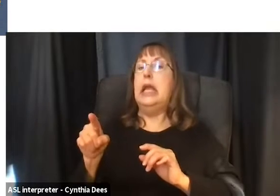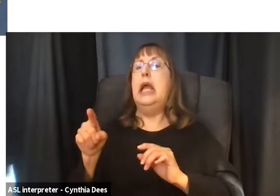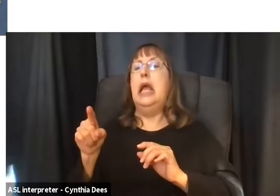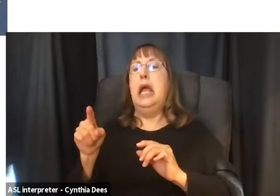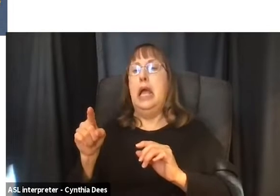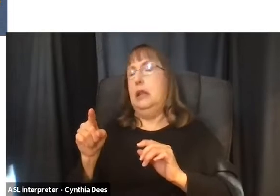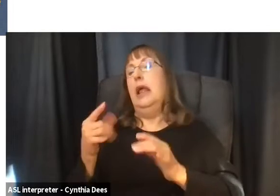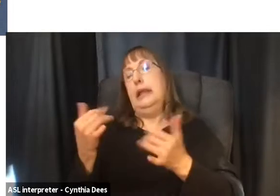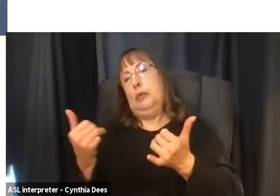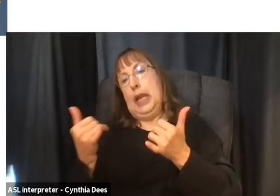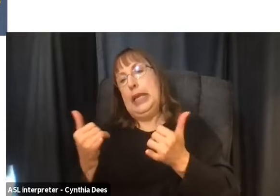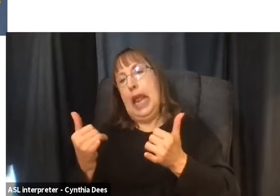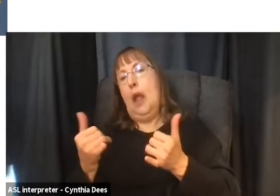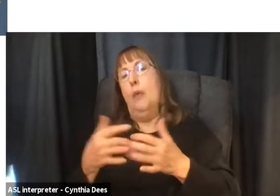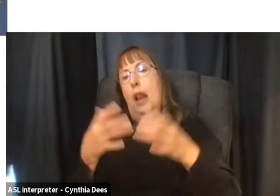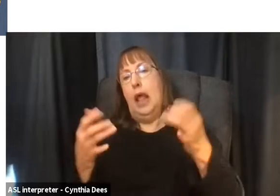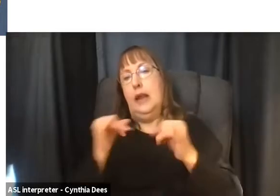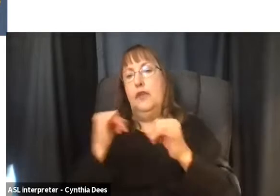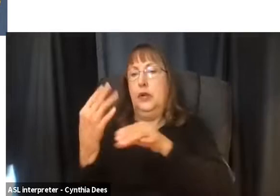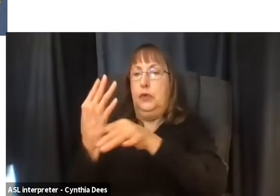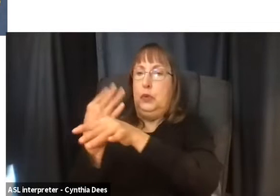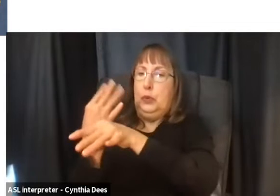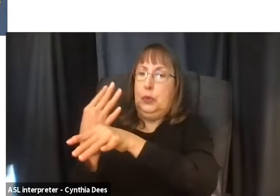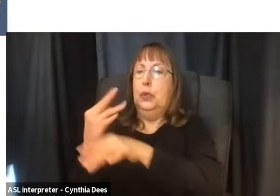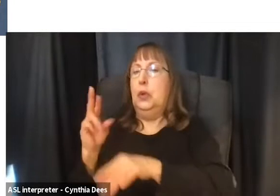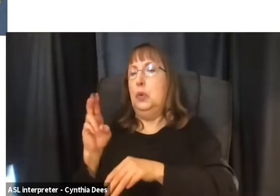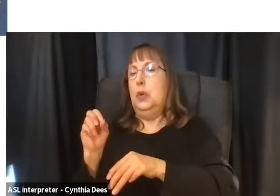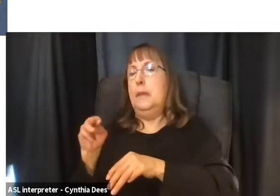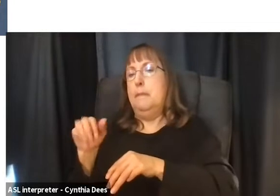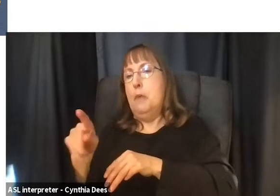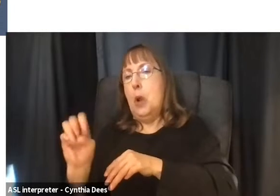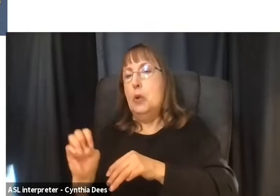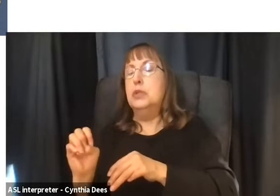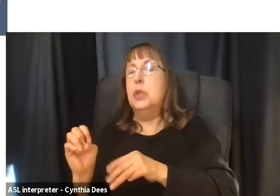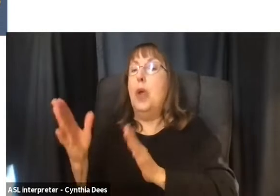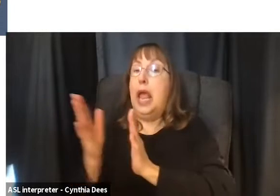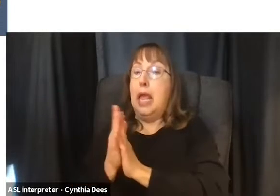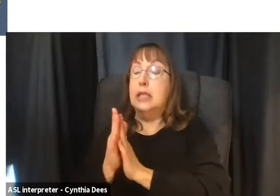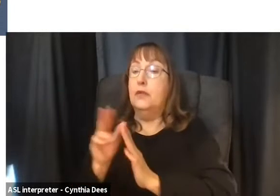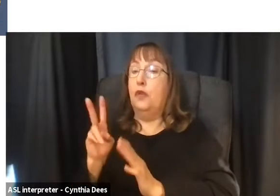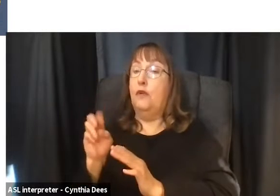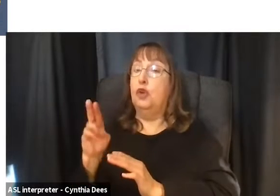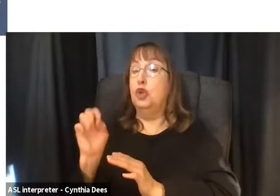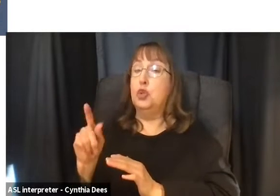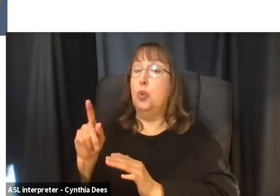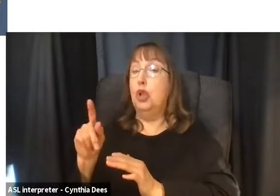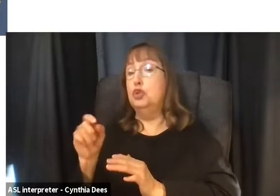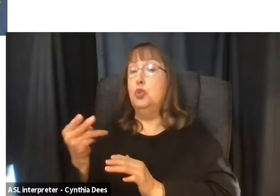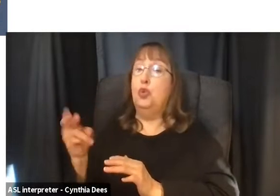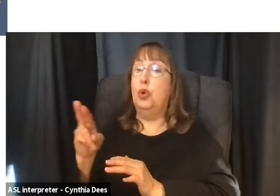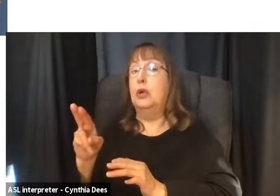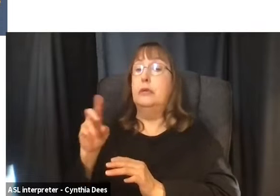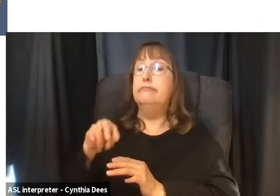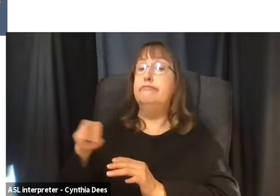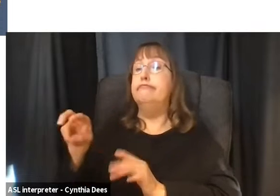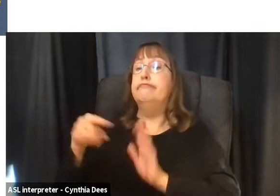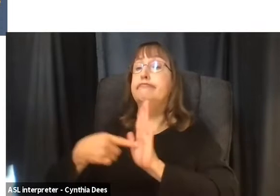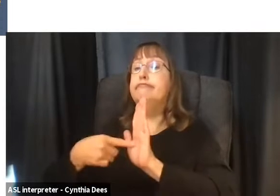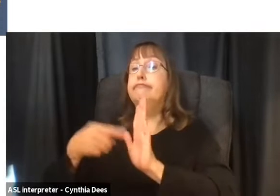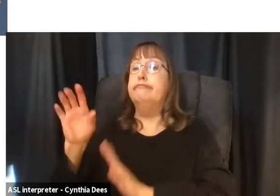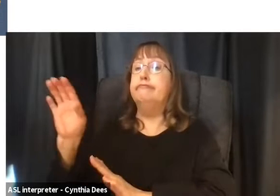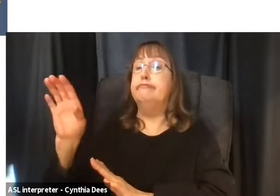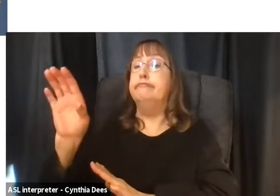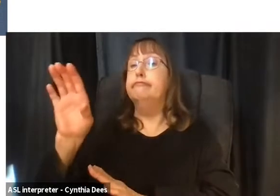remote interviewing going on. And so asking for a virtual tour of the office to be able to get a feel for that physical